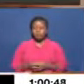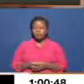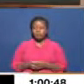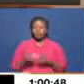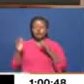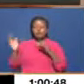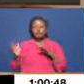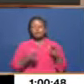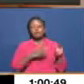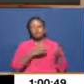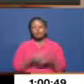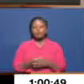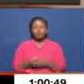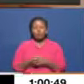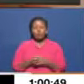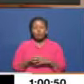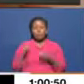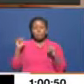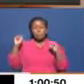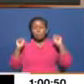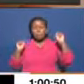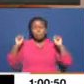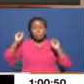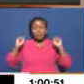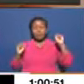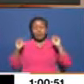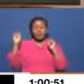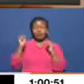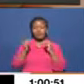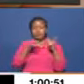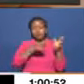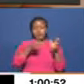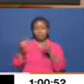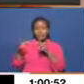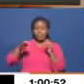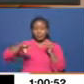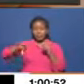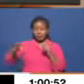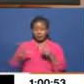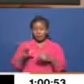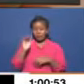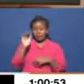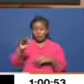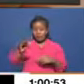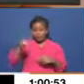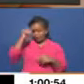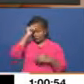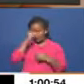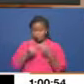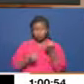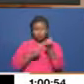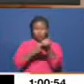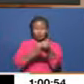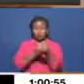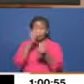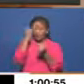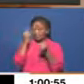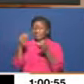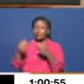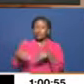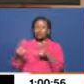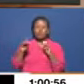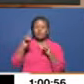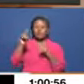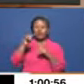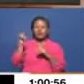Pastoralists in Mandera County are calling on the government to come to their aid after losing over 1,000 livestock to a